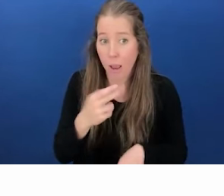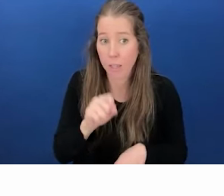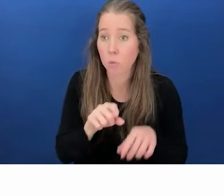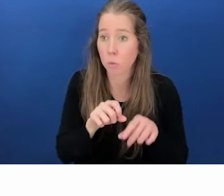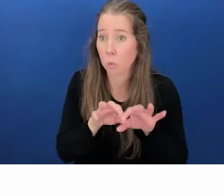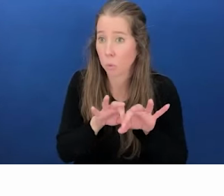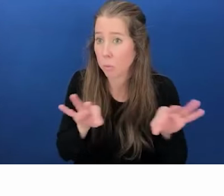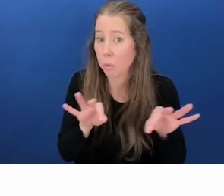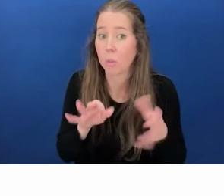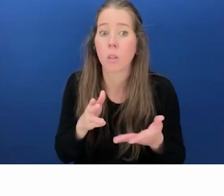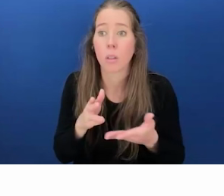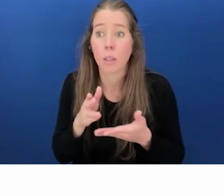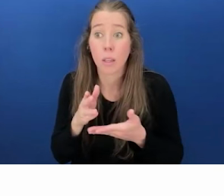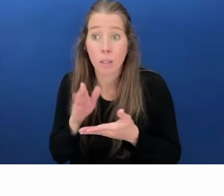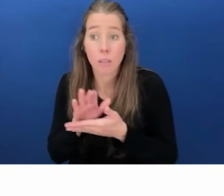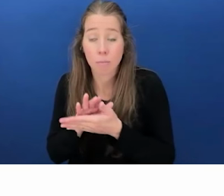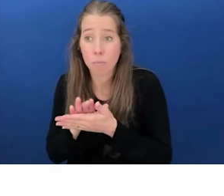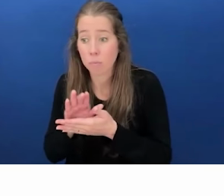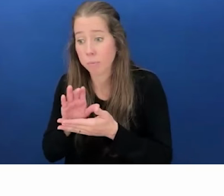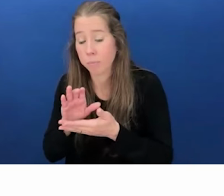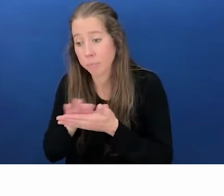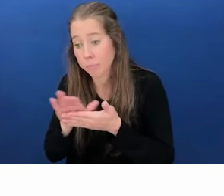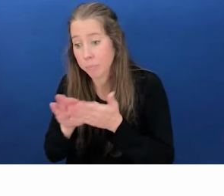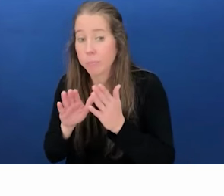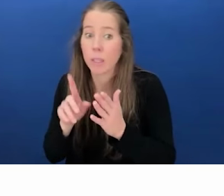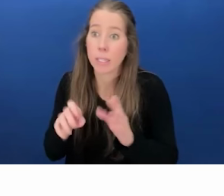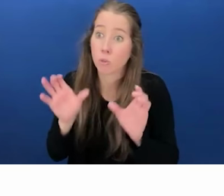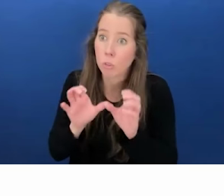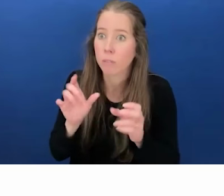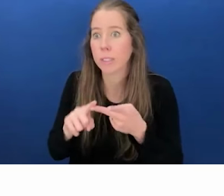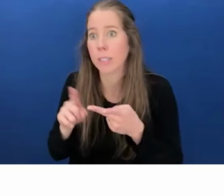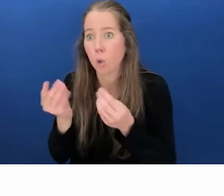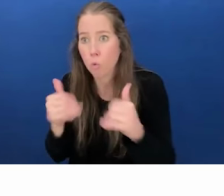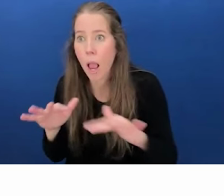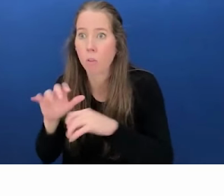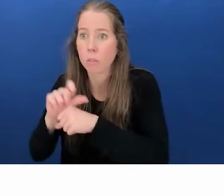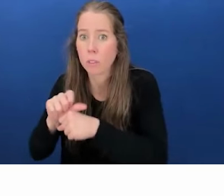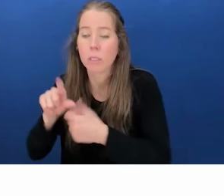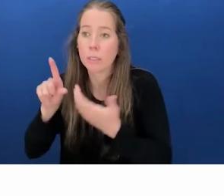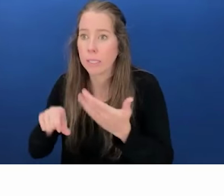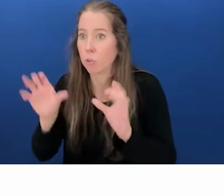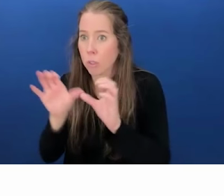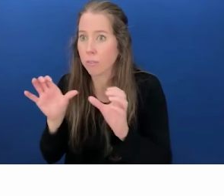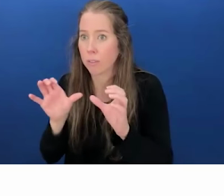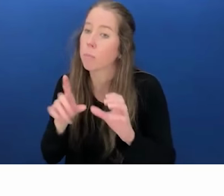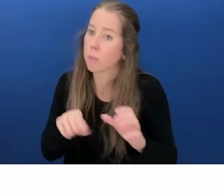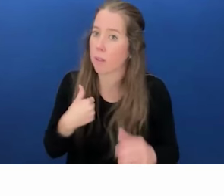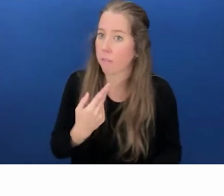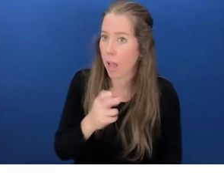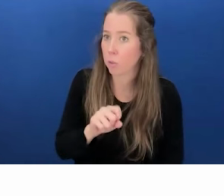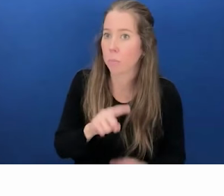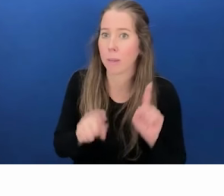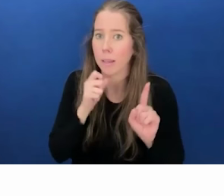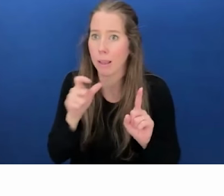have certain certificates, and grounds have to have certain certificates. You have to have your high school diploma, of course. You don't have to have an associate's per